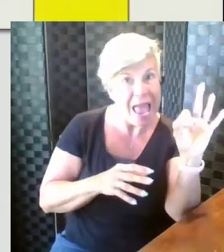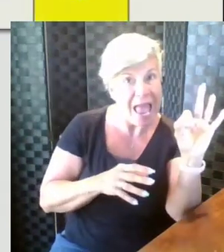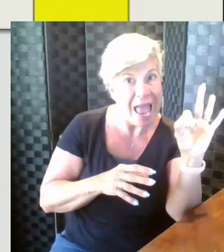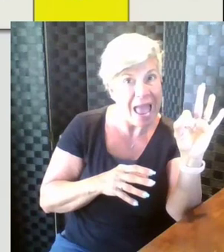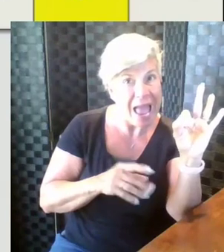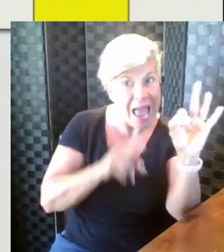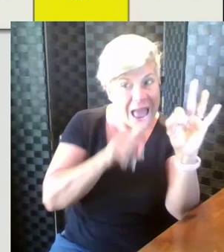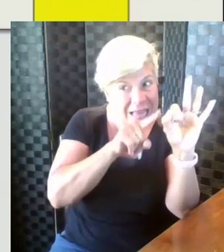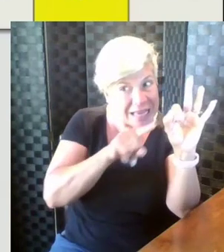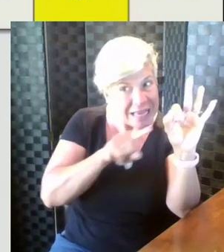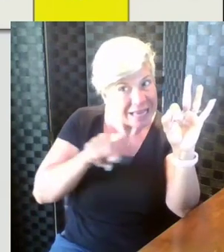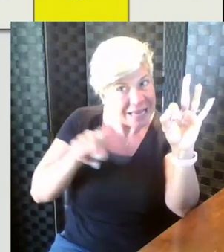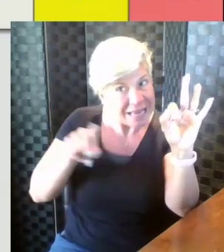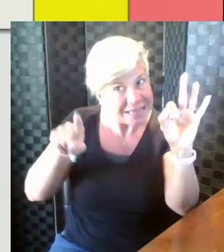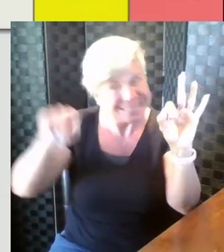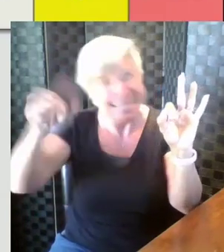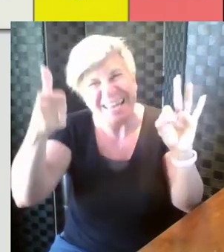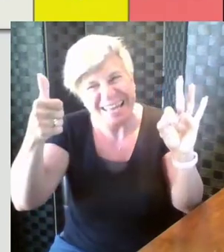9,